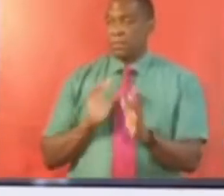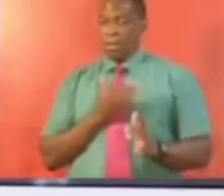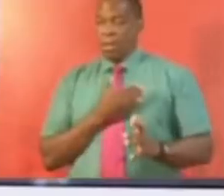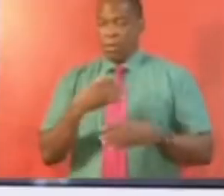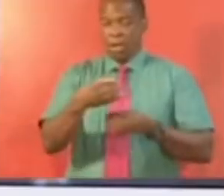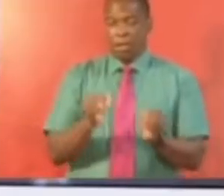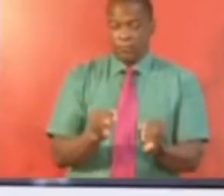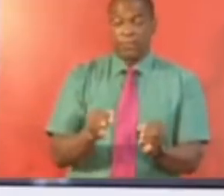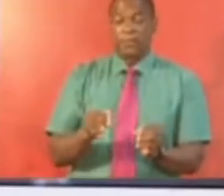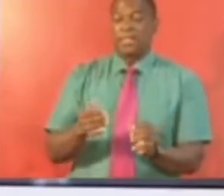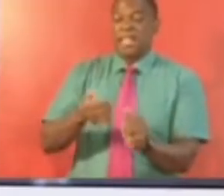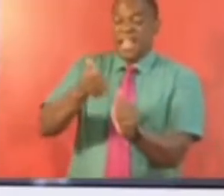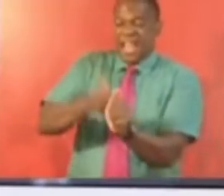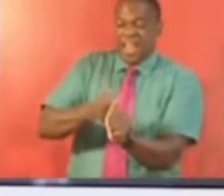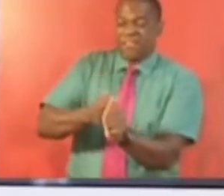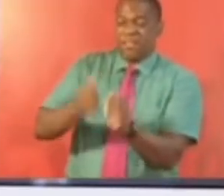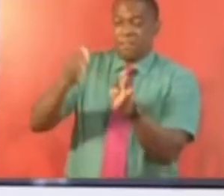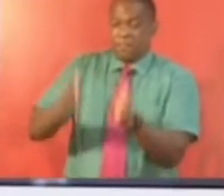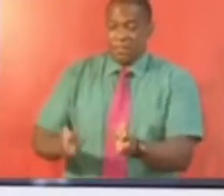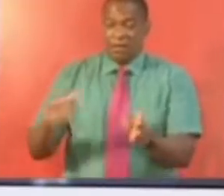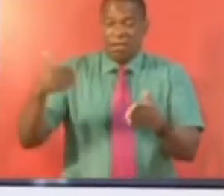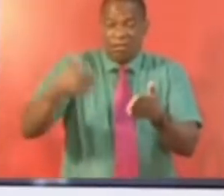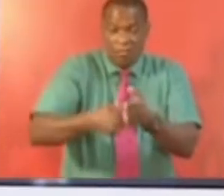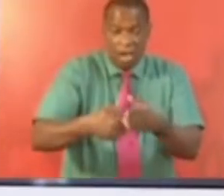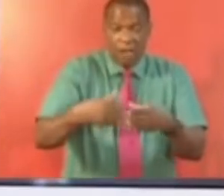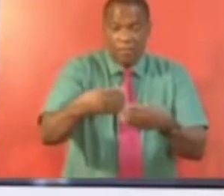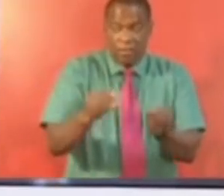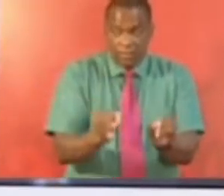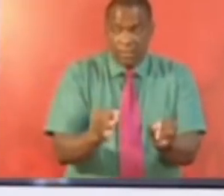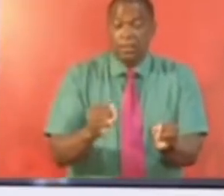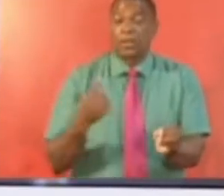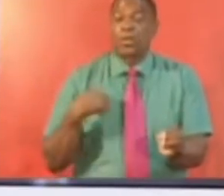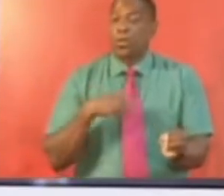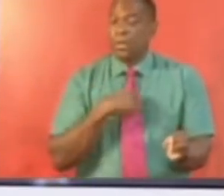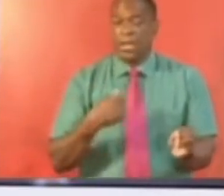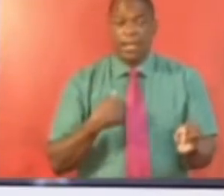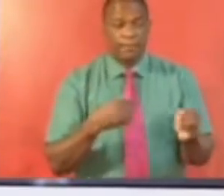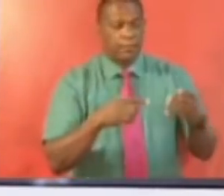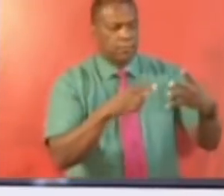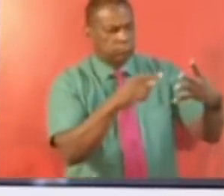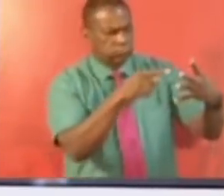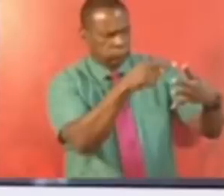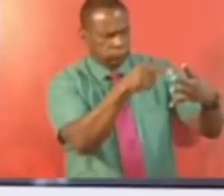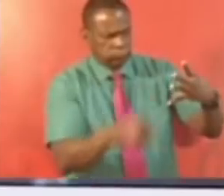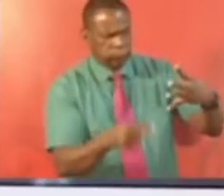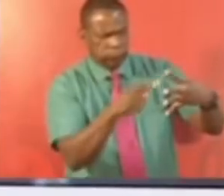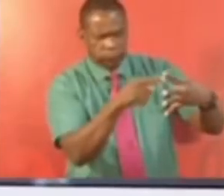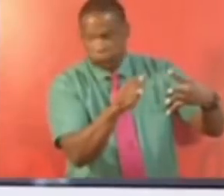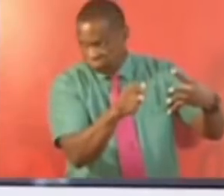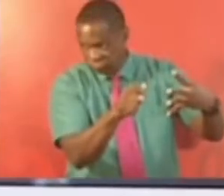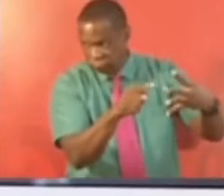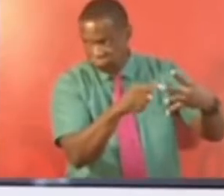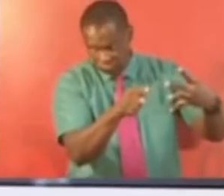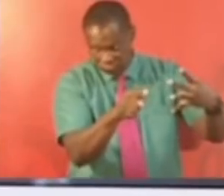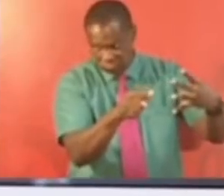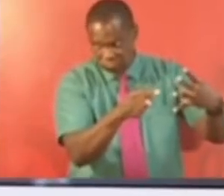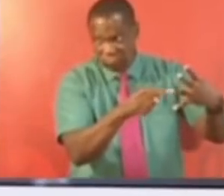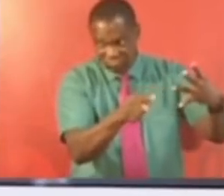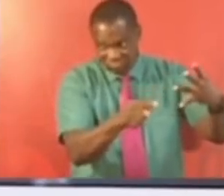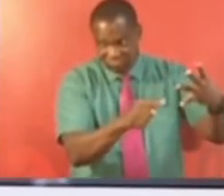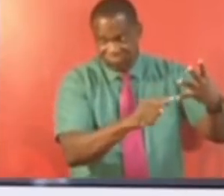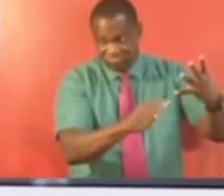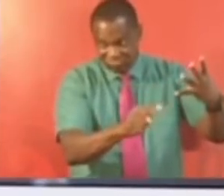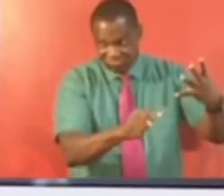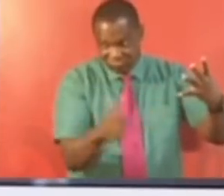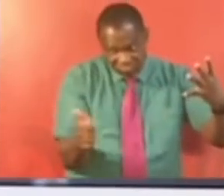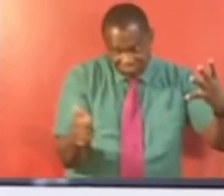to their business place, if they are ill, and if they are ill, that they stay away. Because we have noted in a number of instances, we have seen spread of this